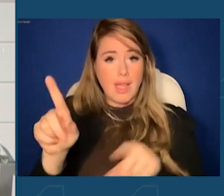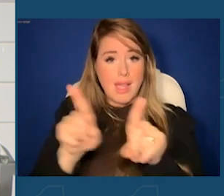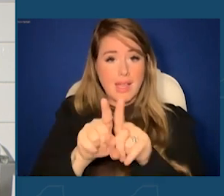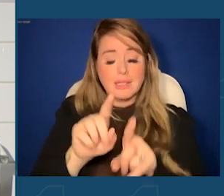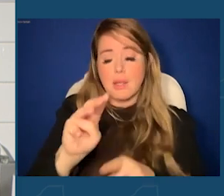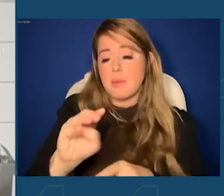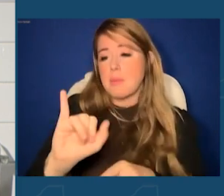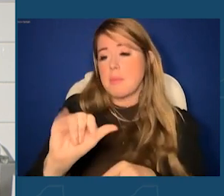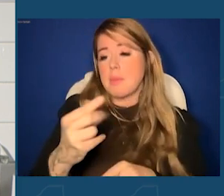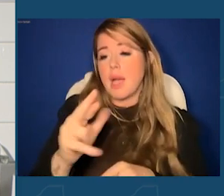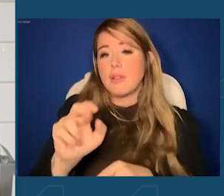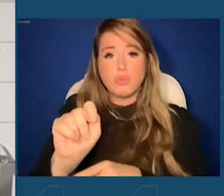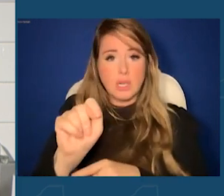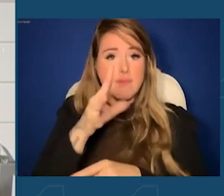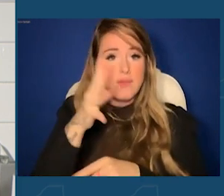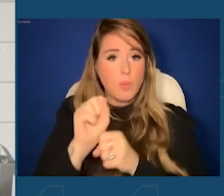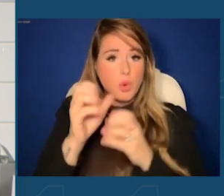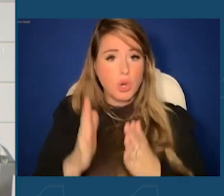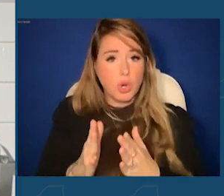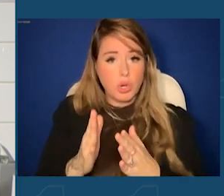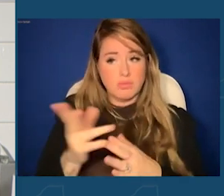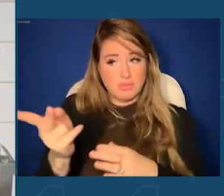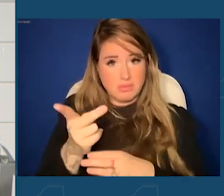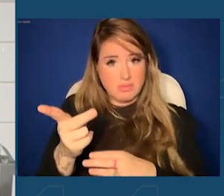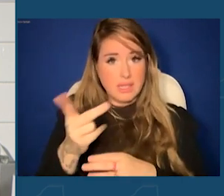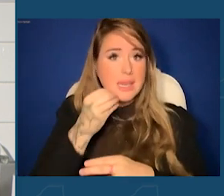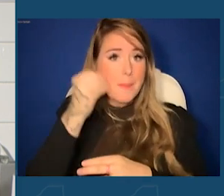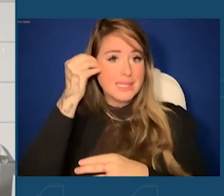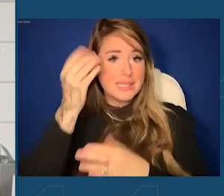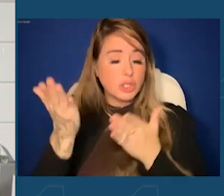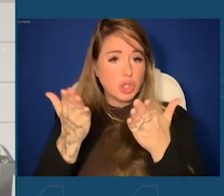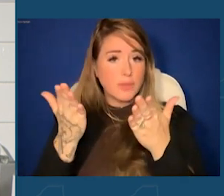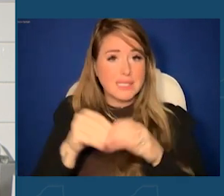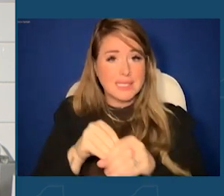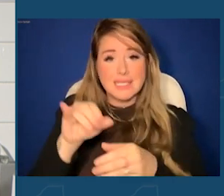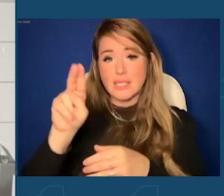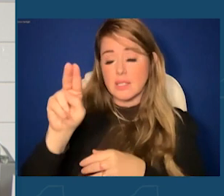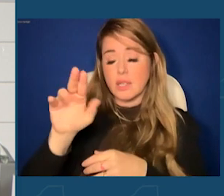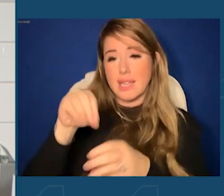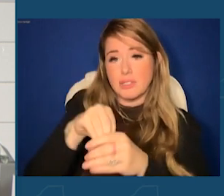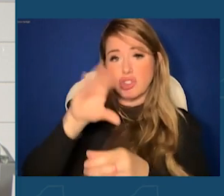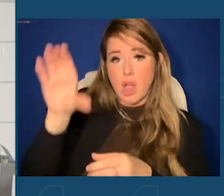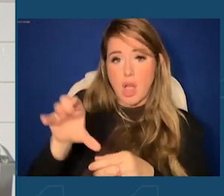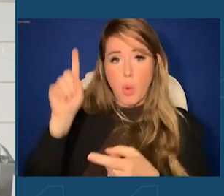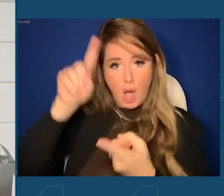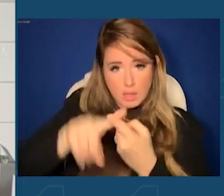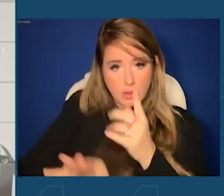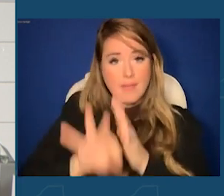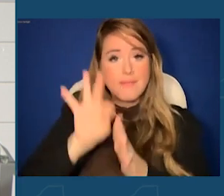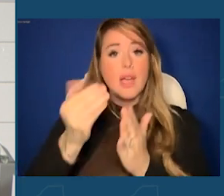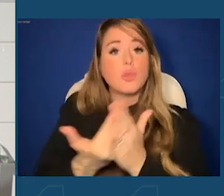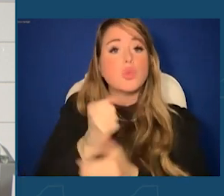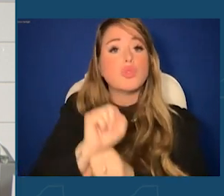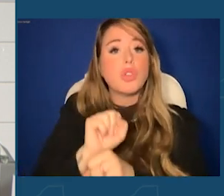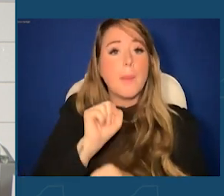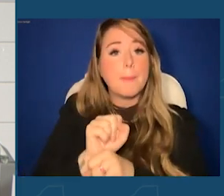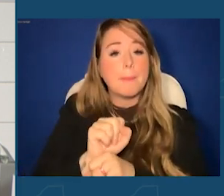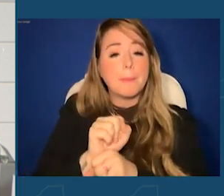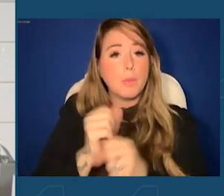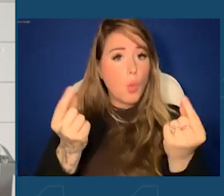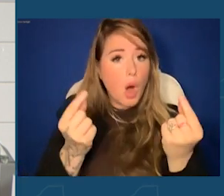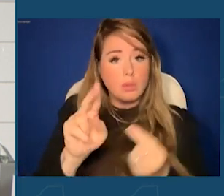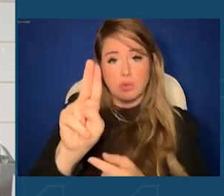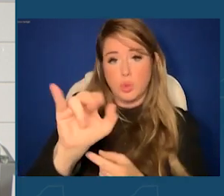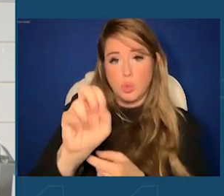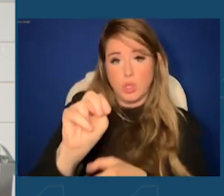they were domestic servants in the city of Chicago until they found jobs as union workers making steel